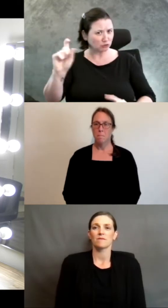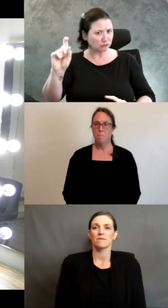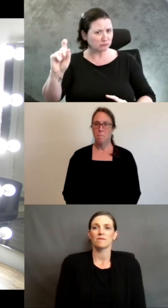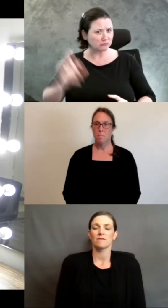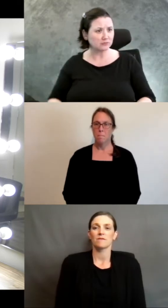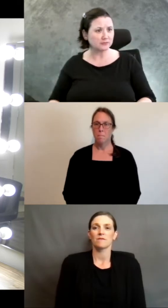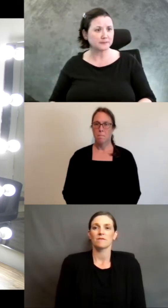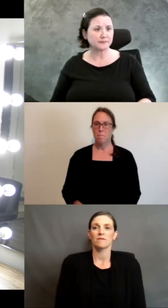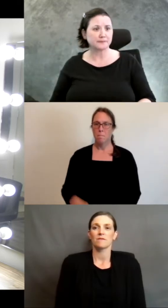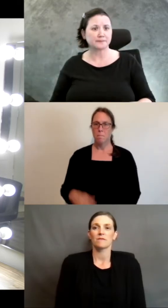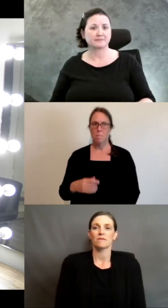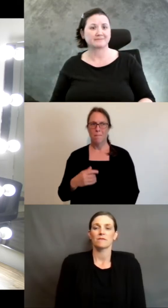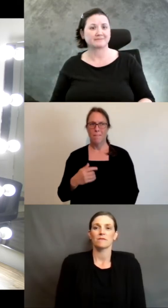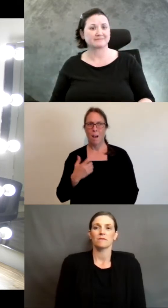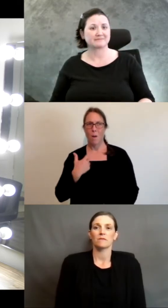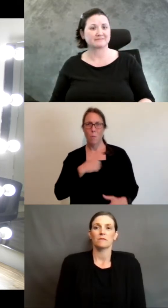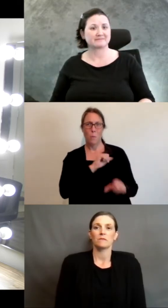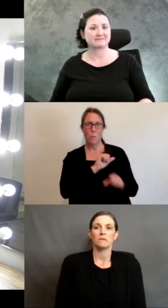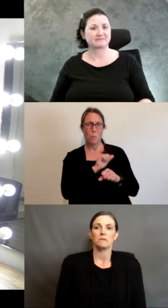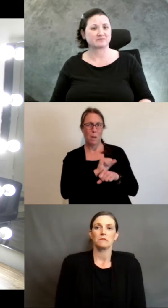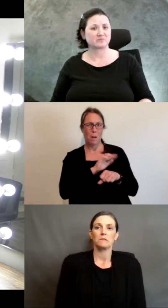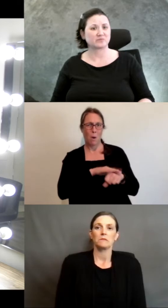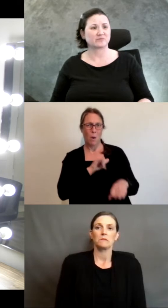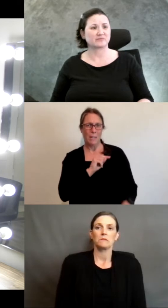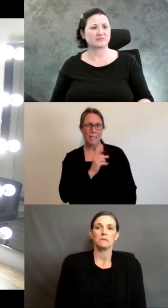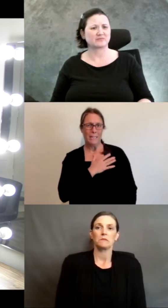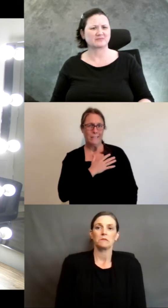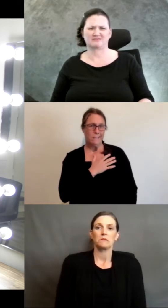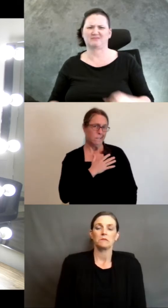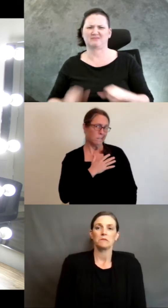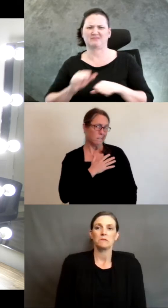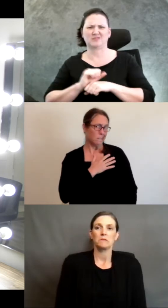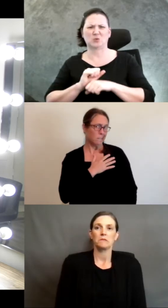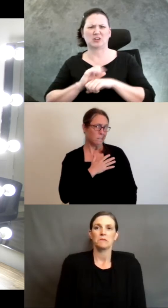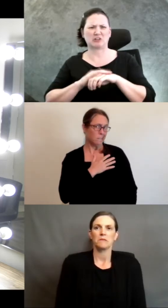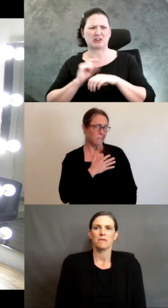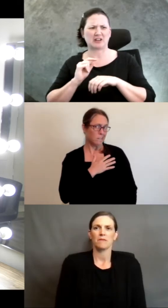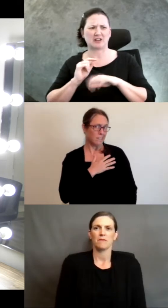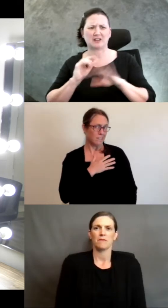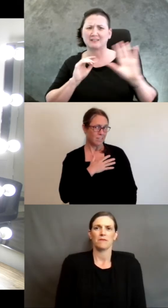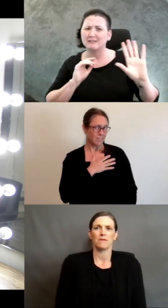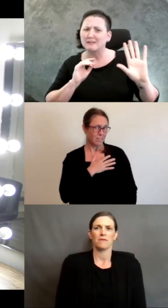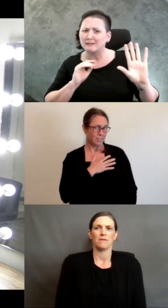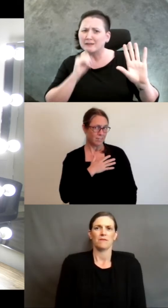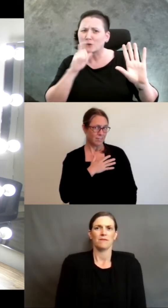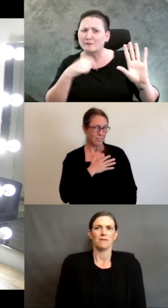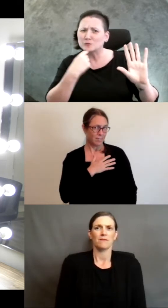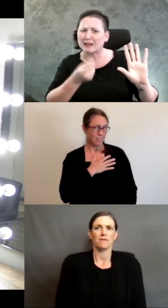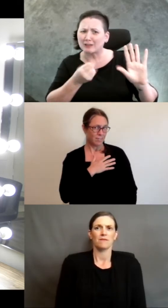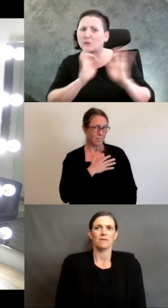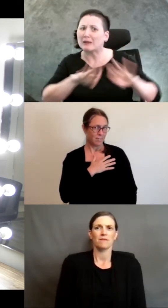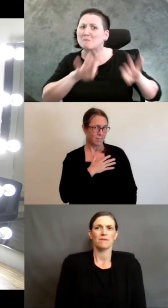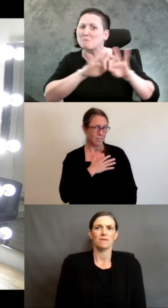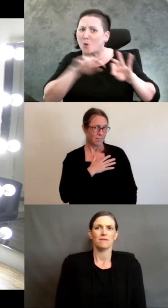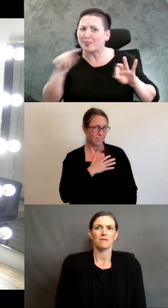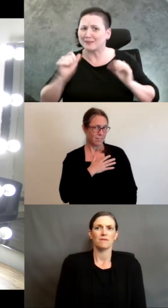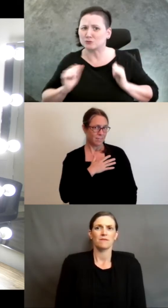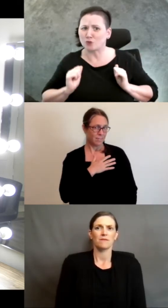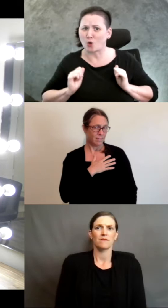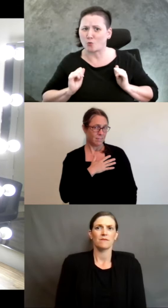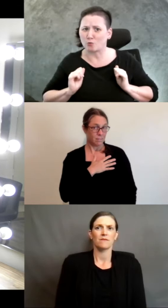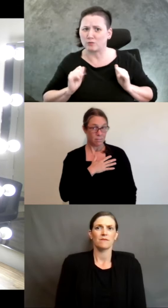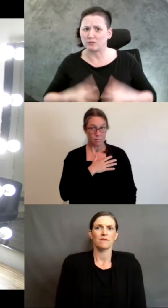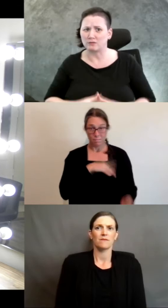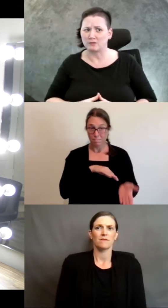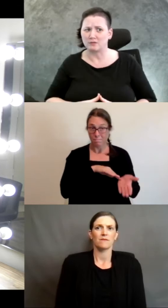We're working on it. Working on it? I guess I don't have to tell you how important this show is, Mariana. Excuse